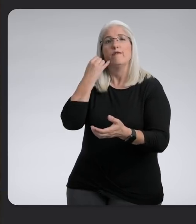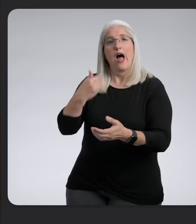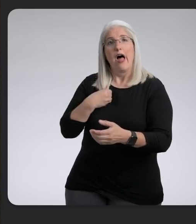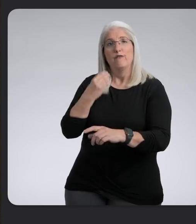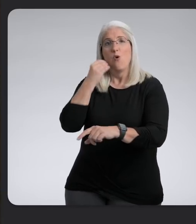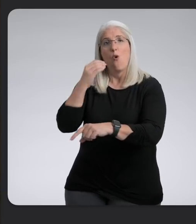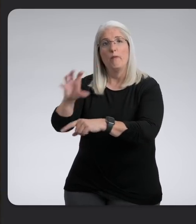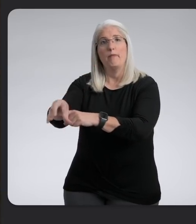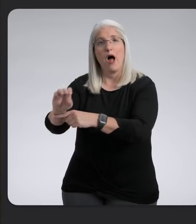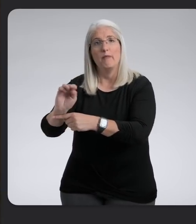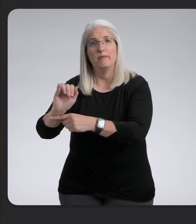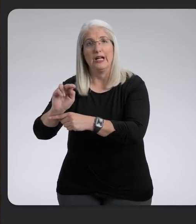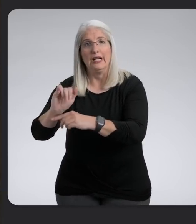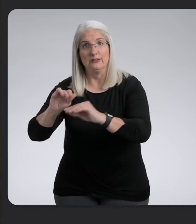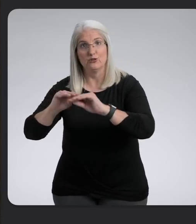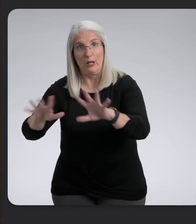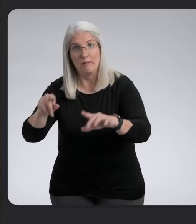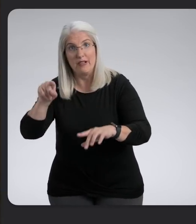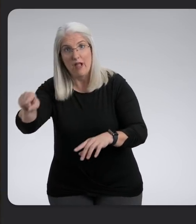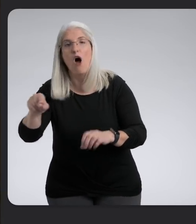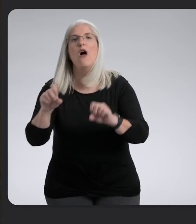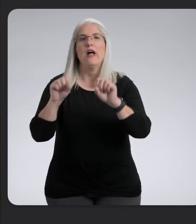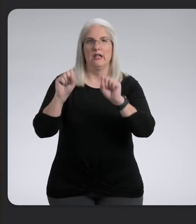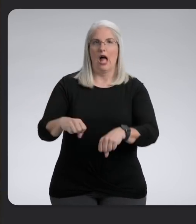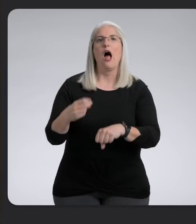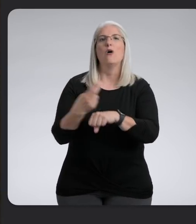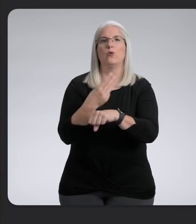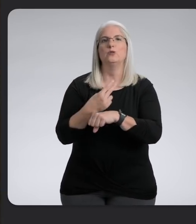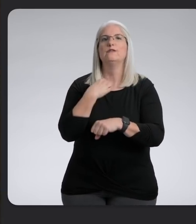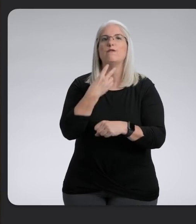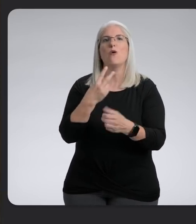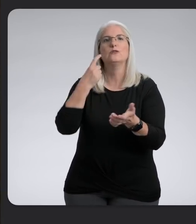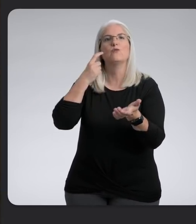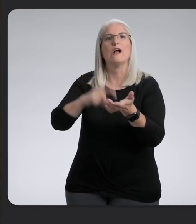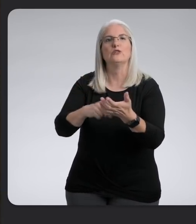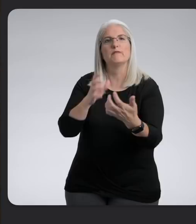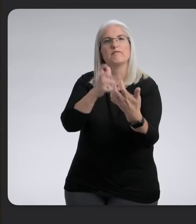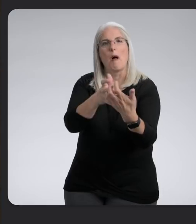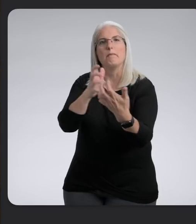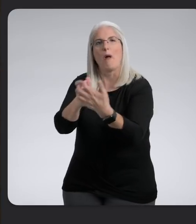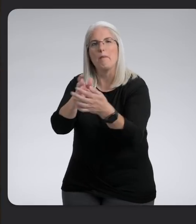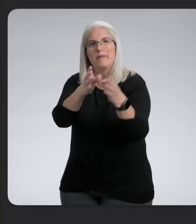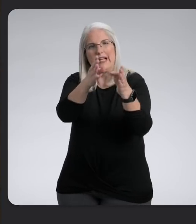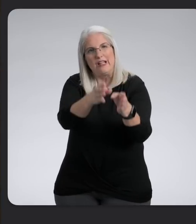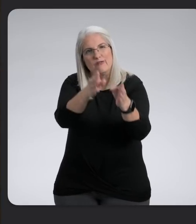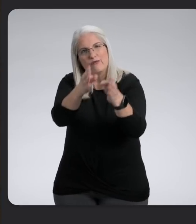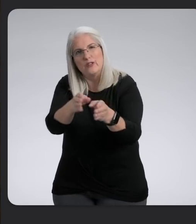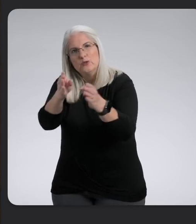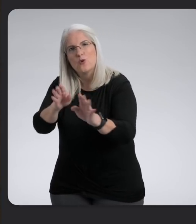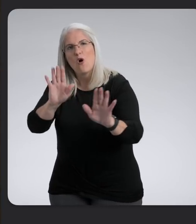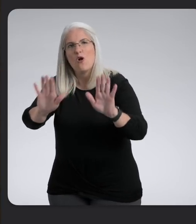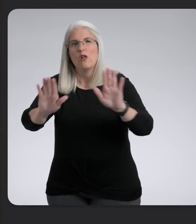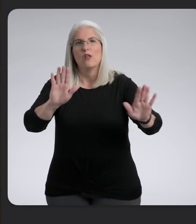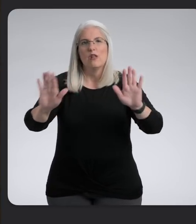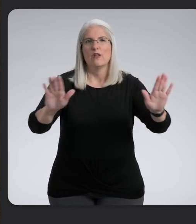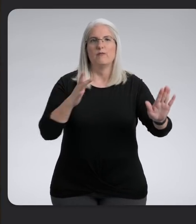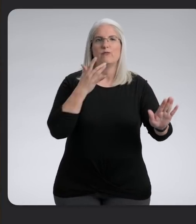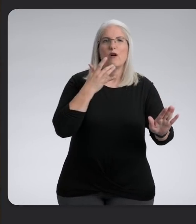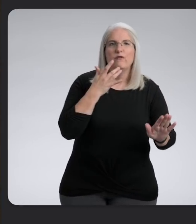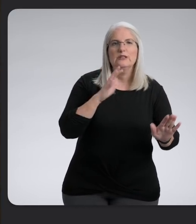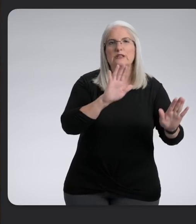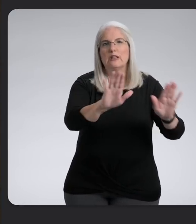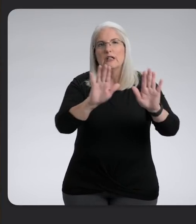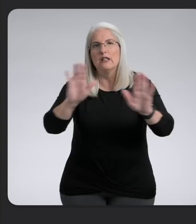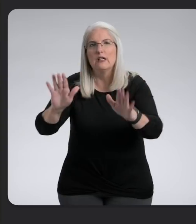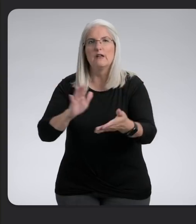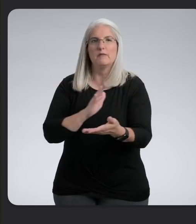home a personalized experience. So each person can ask Siri to send a message, set their own reminders, or hear a playlist curated just